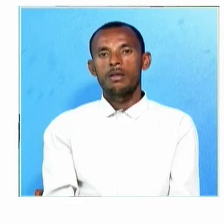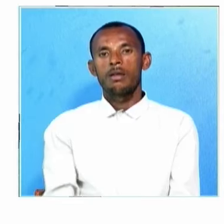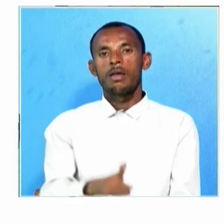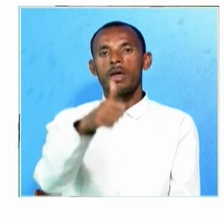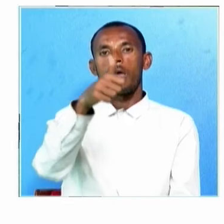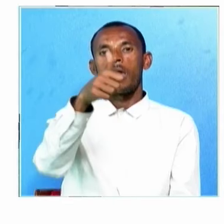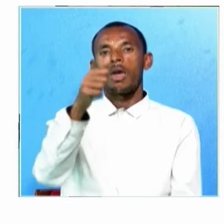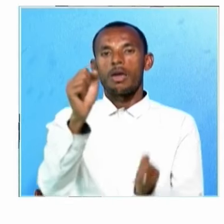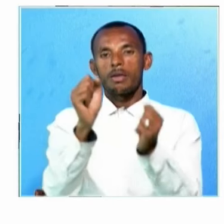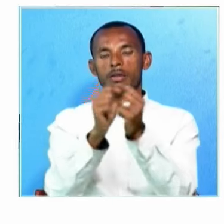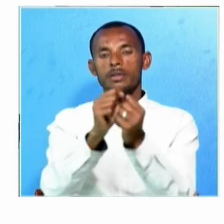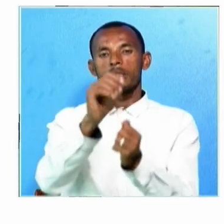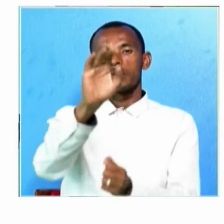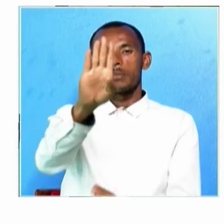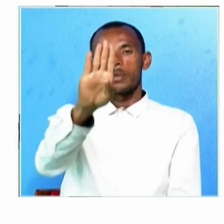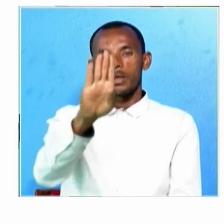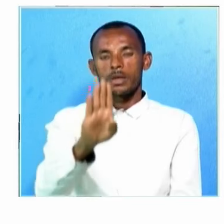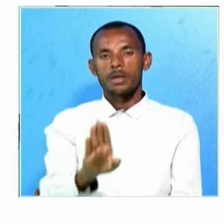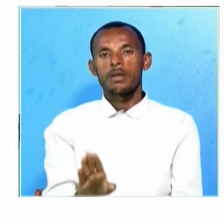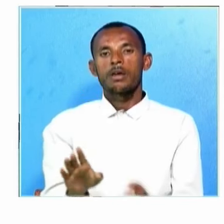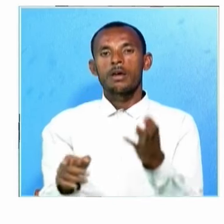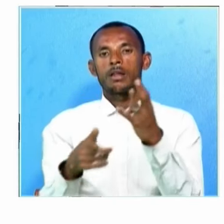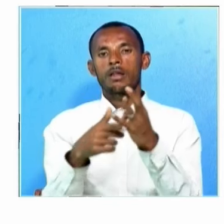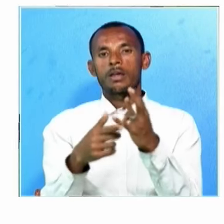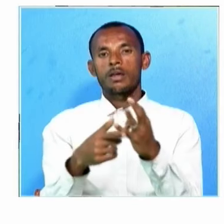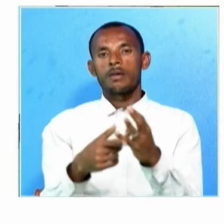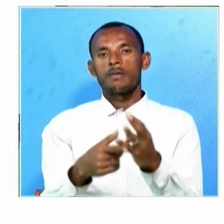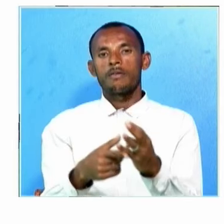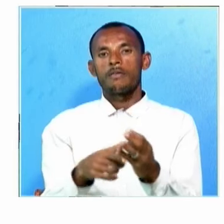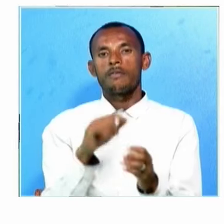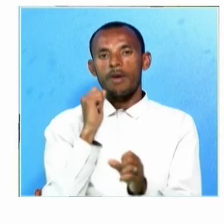A intersection B. Fourth one,